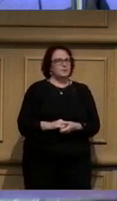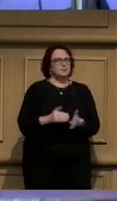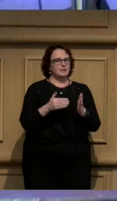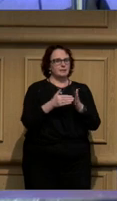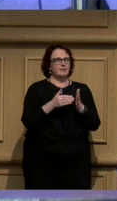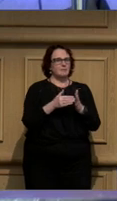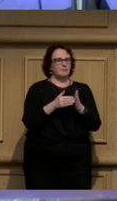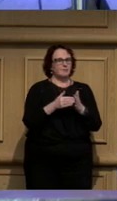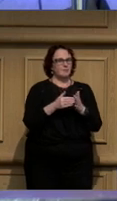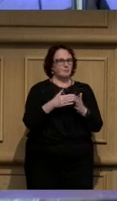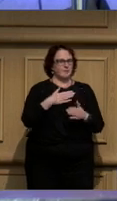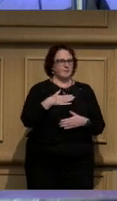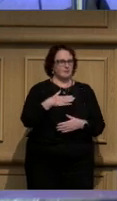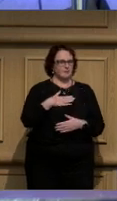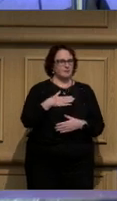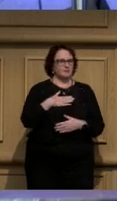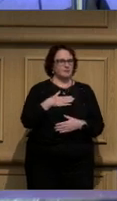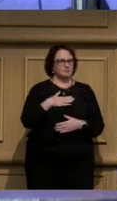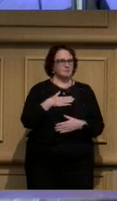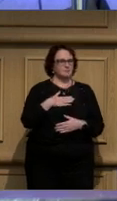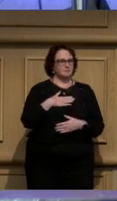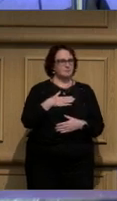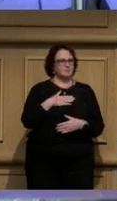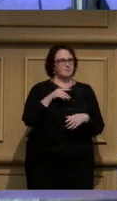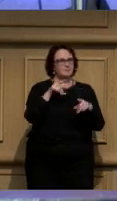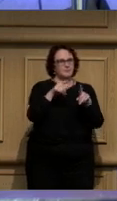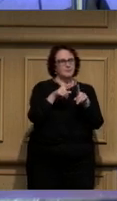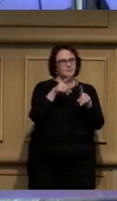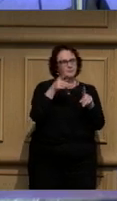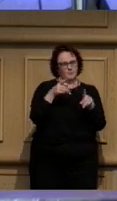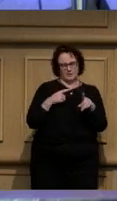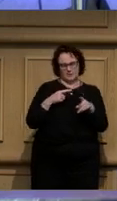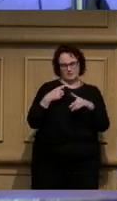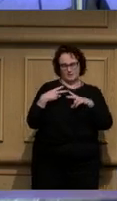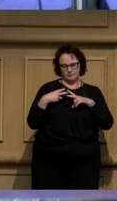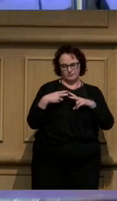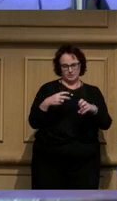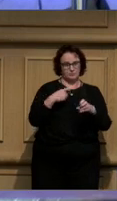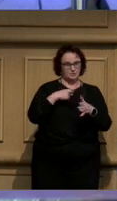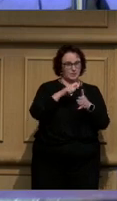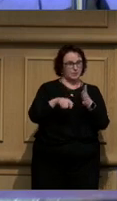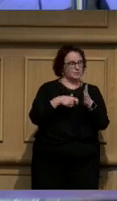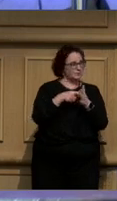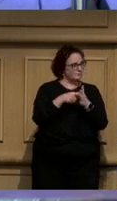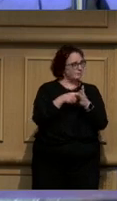it's actually like the project that I've that research project I was working is about